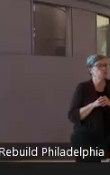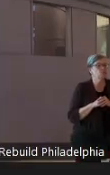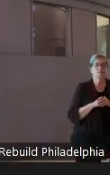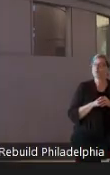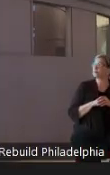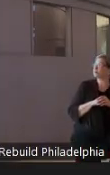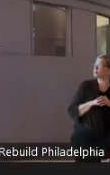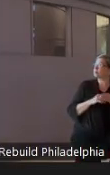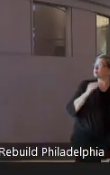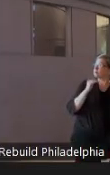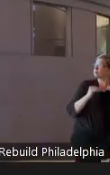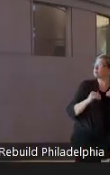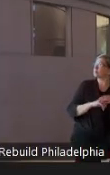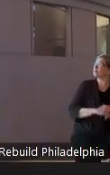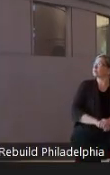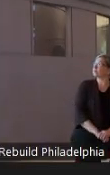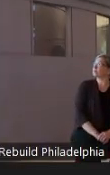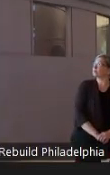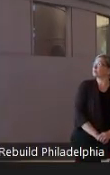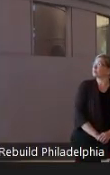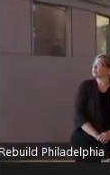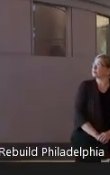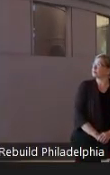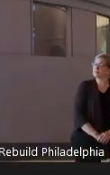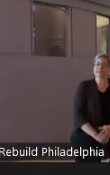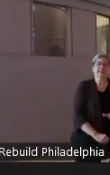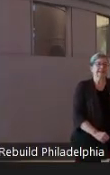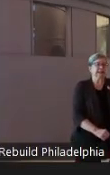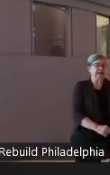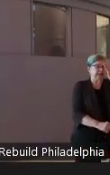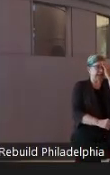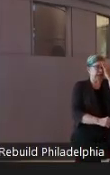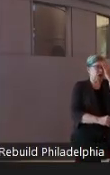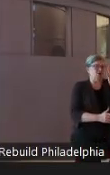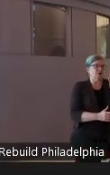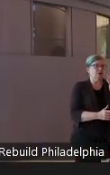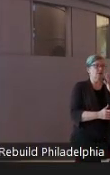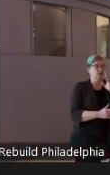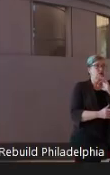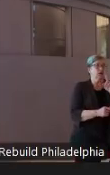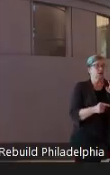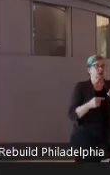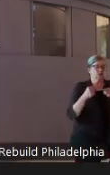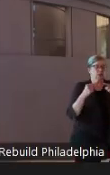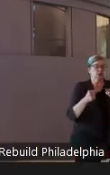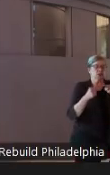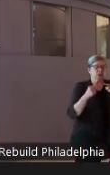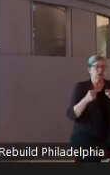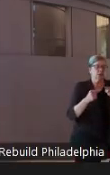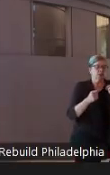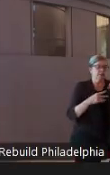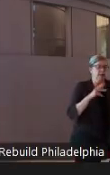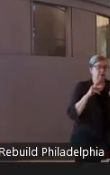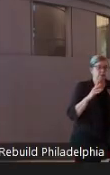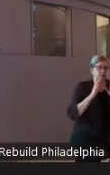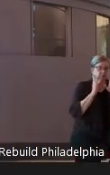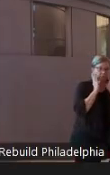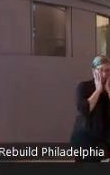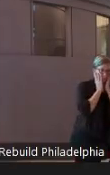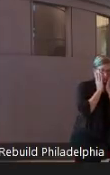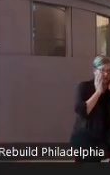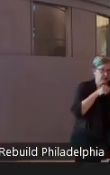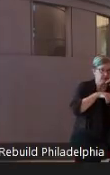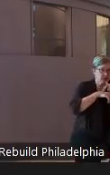If we could please advance to the next slide. I know this is a point of pain for many people, the timeline associated with